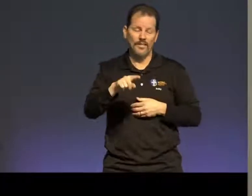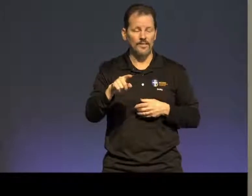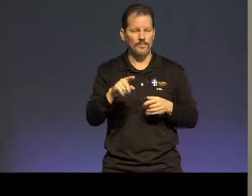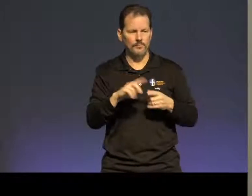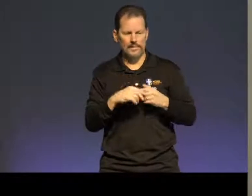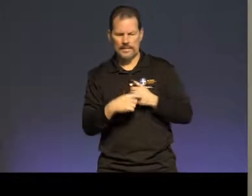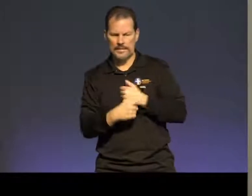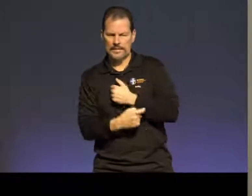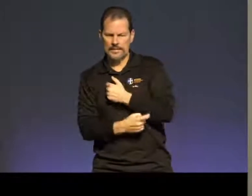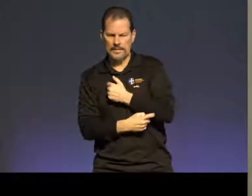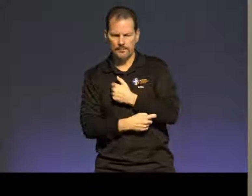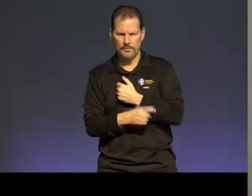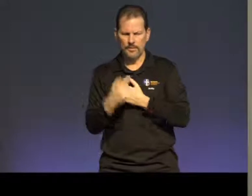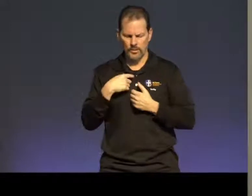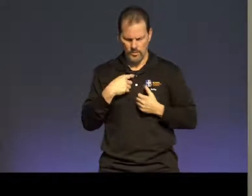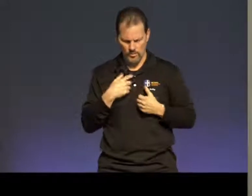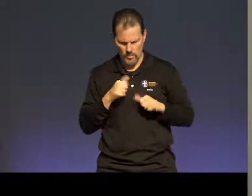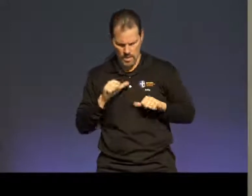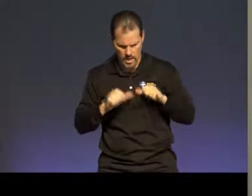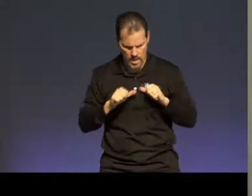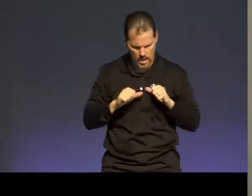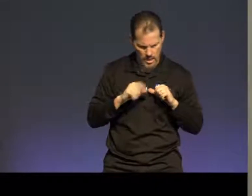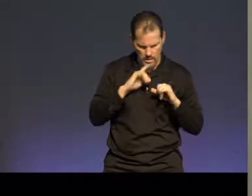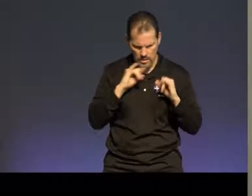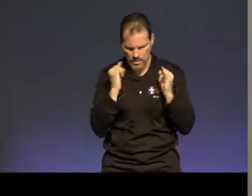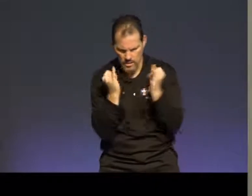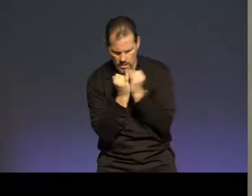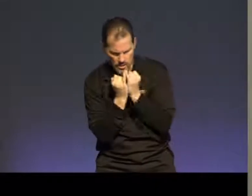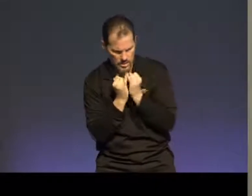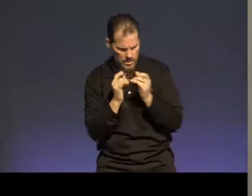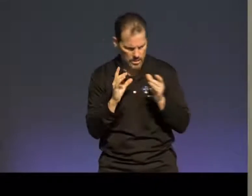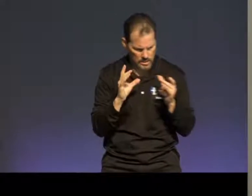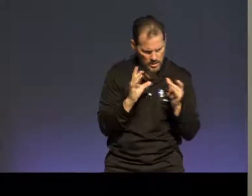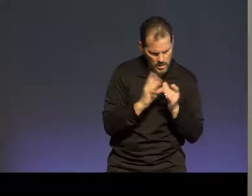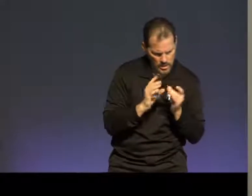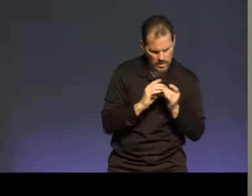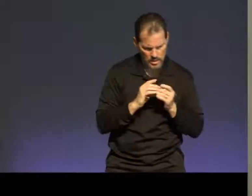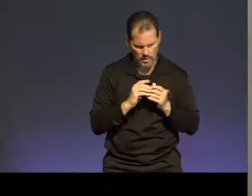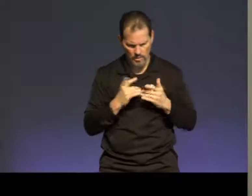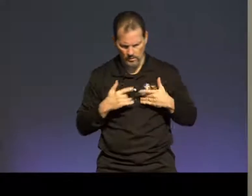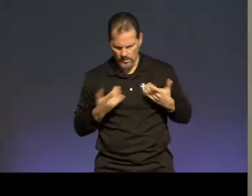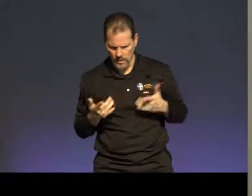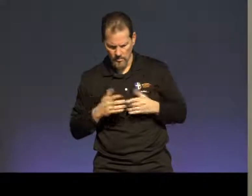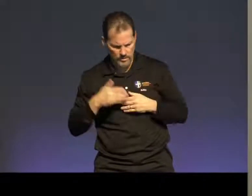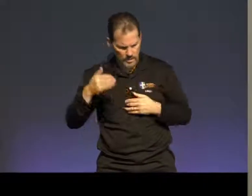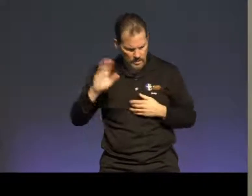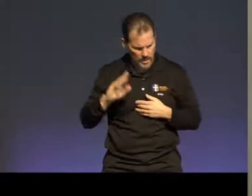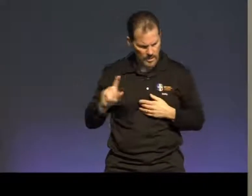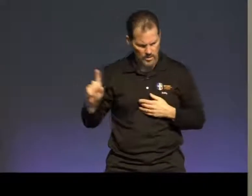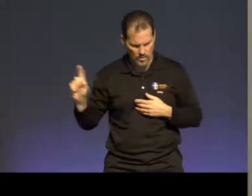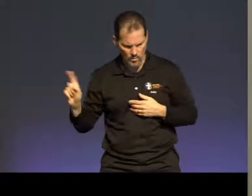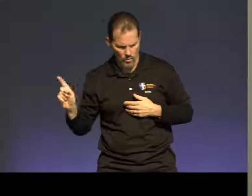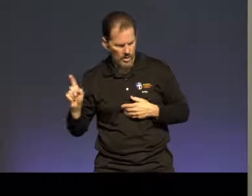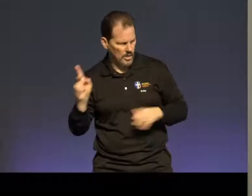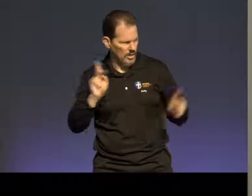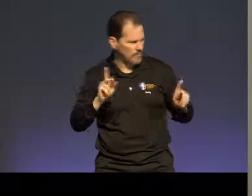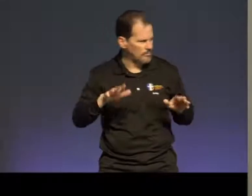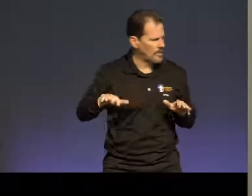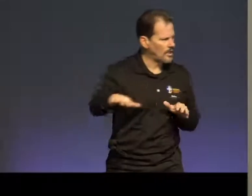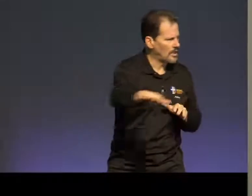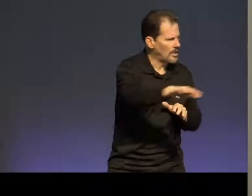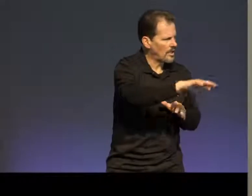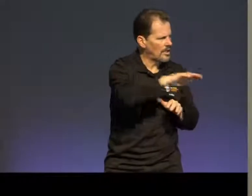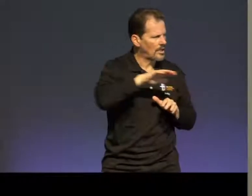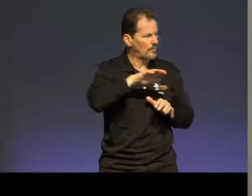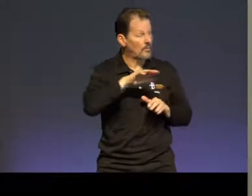movements that God didn't call us to. And I'm watching Saul go through this situation that's going to get him in trouble. Because when the end